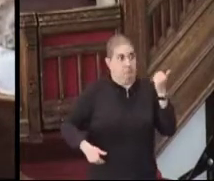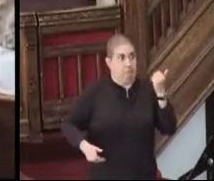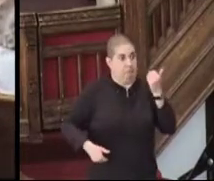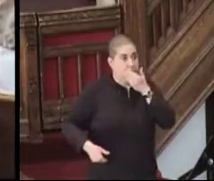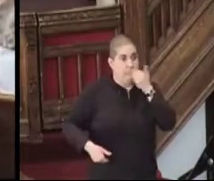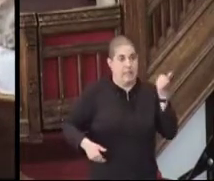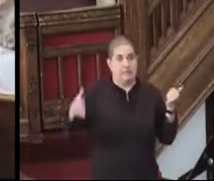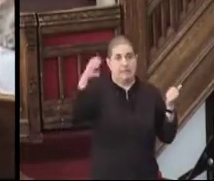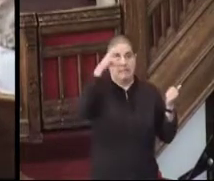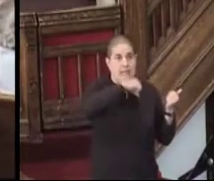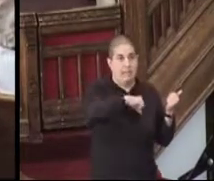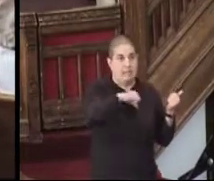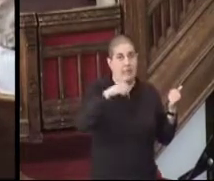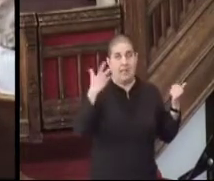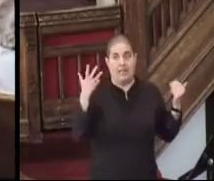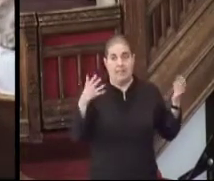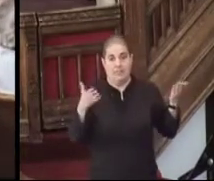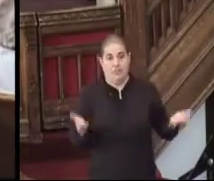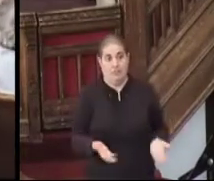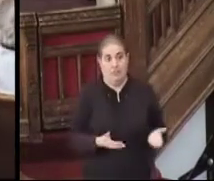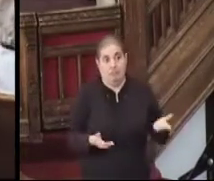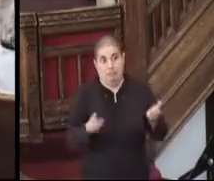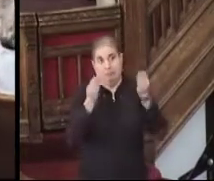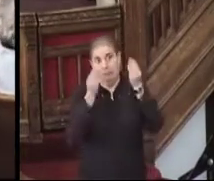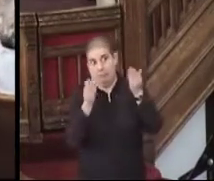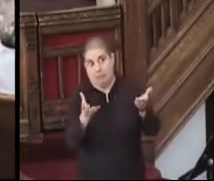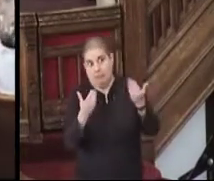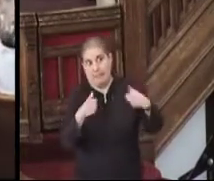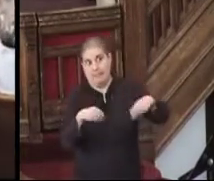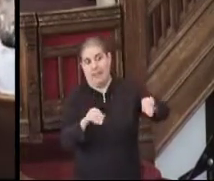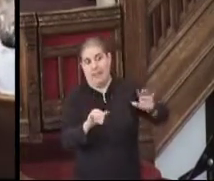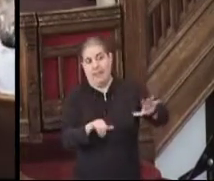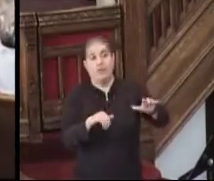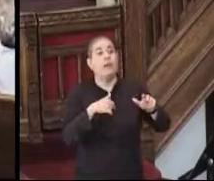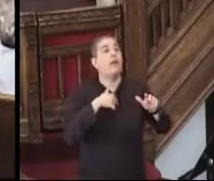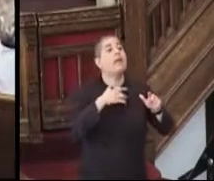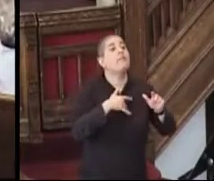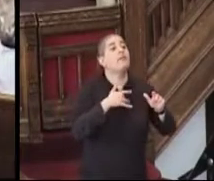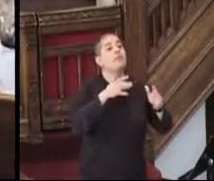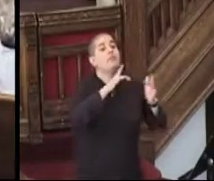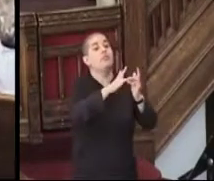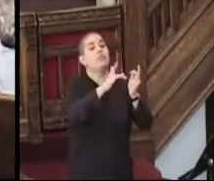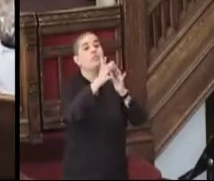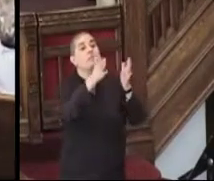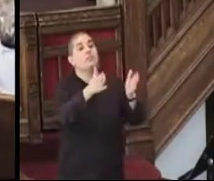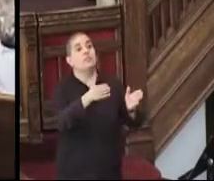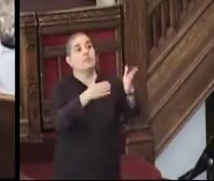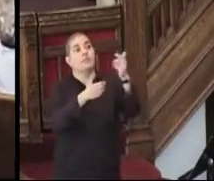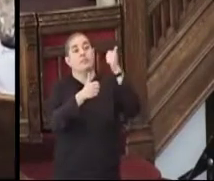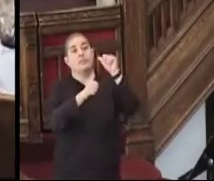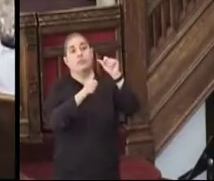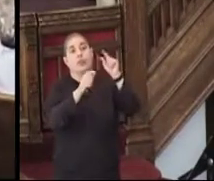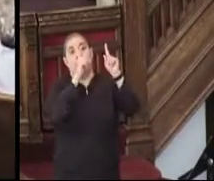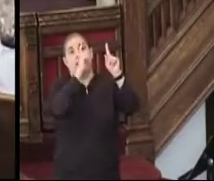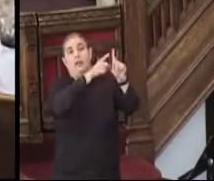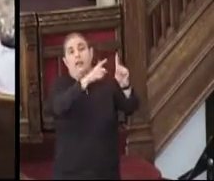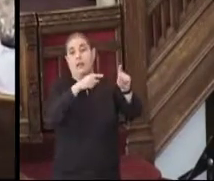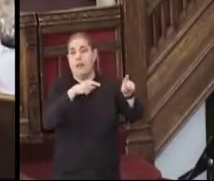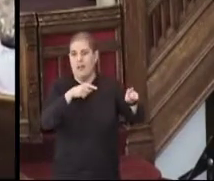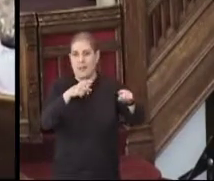Toronto, and we celebrate that, my best guess is that what Jesus is getting at here is that we can't be